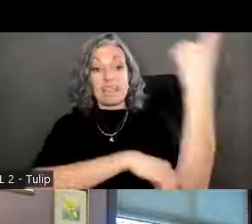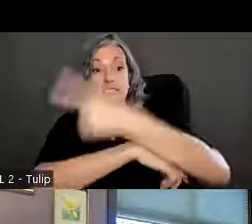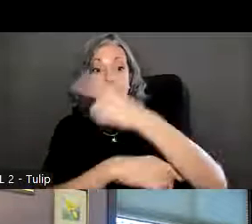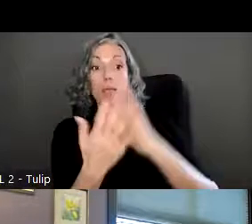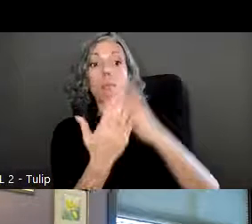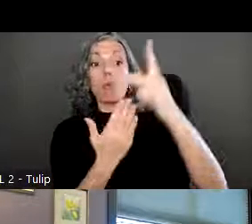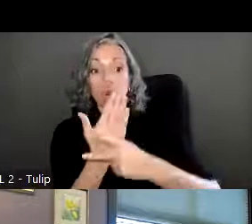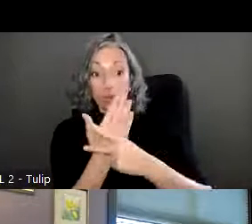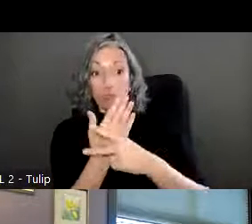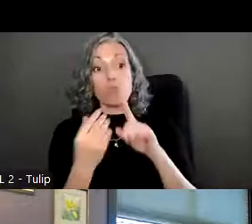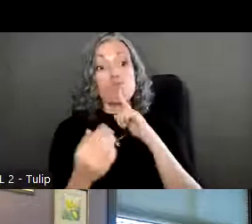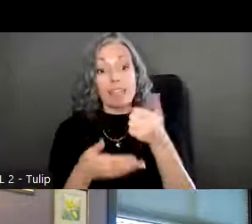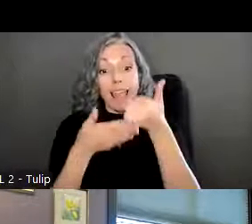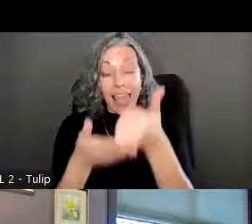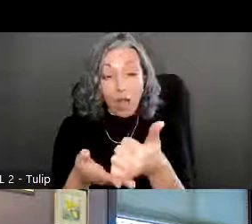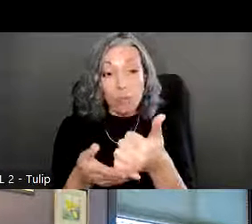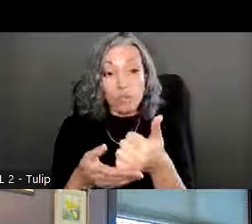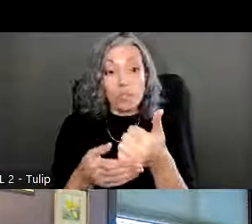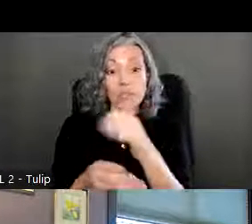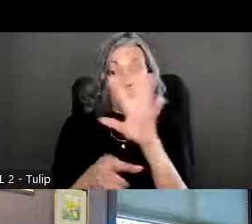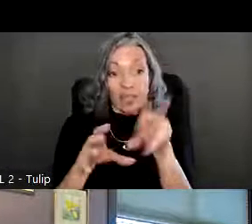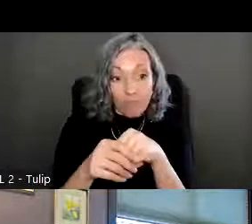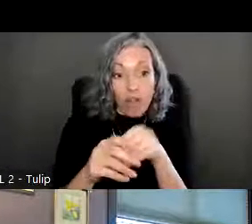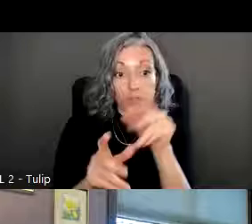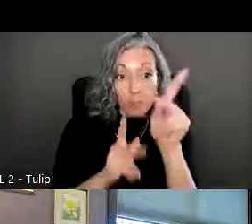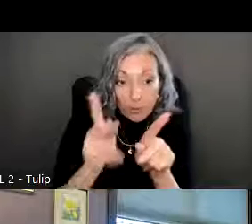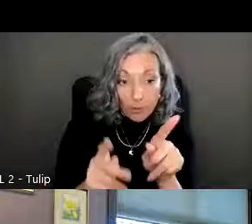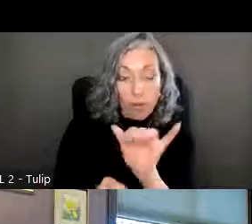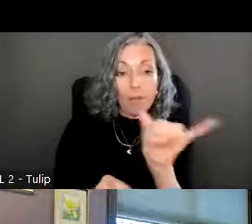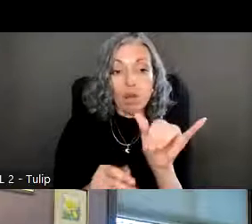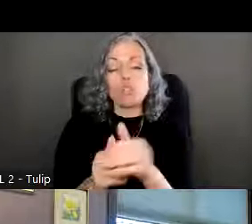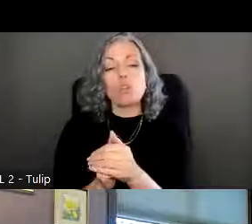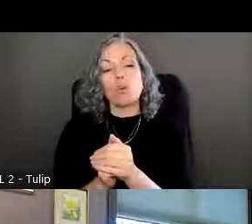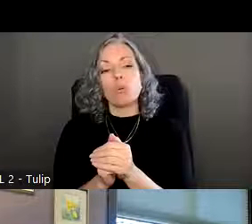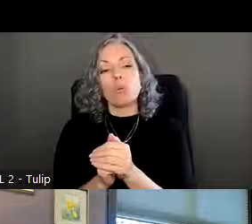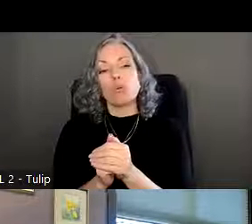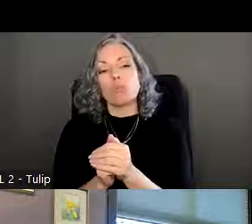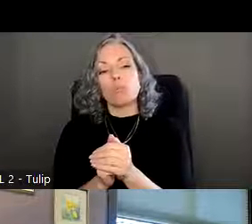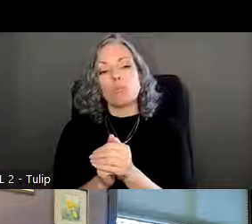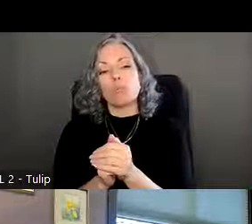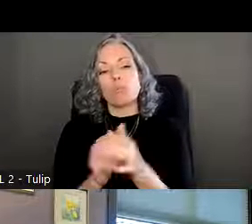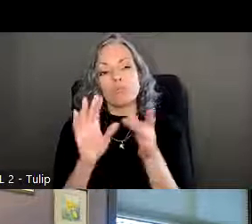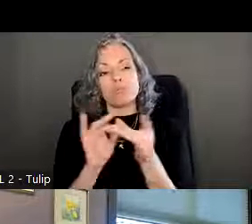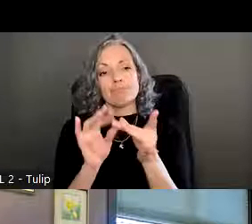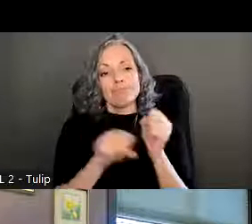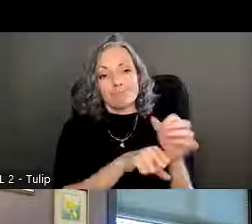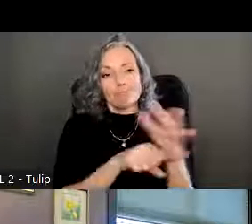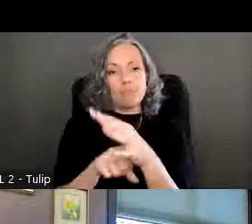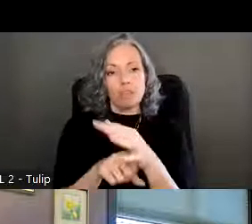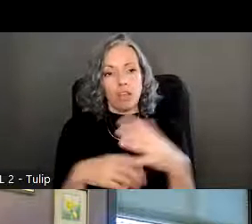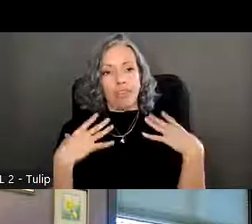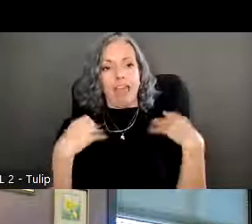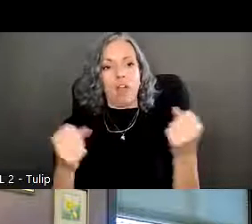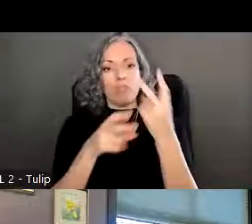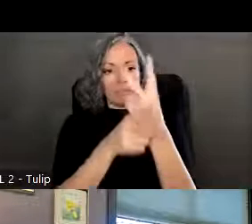the health of the participant, but also, as previous speakers have mentioned, and we can see the impact of health on the caregiver.